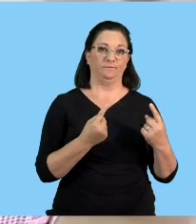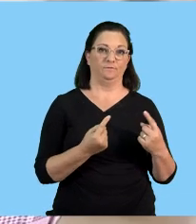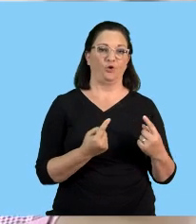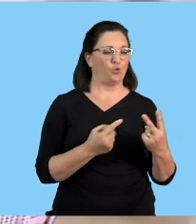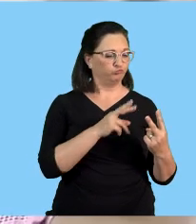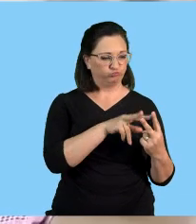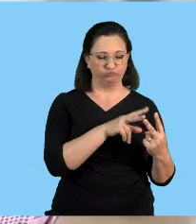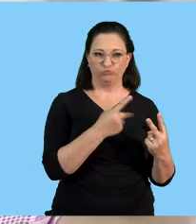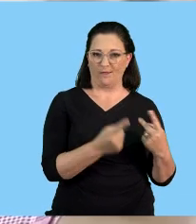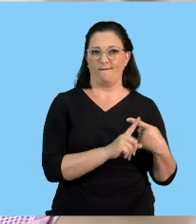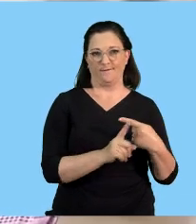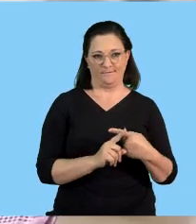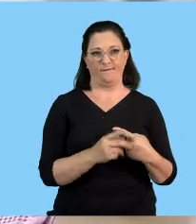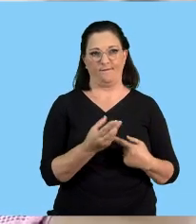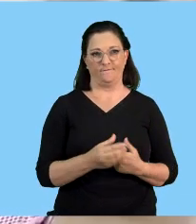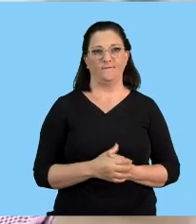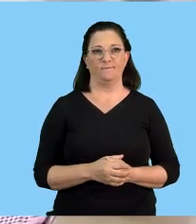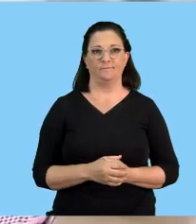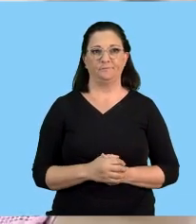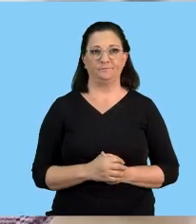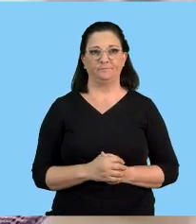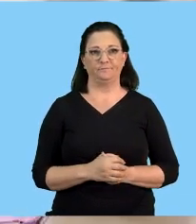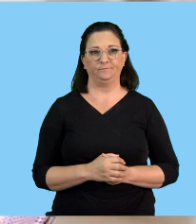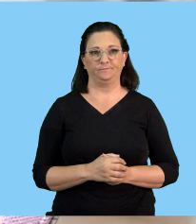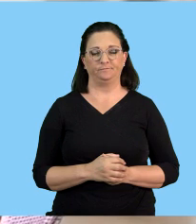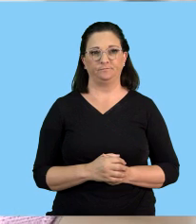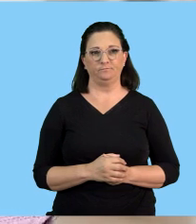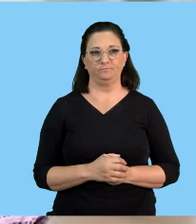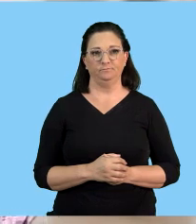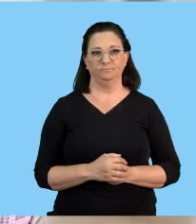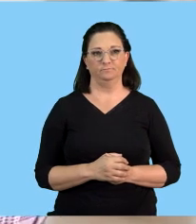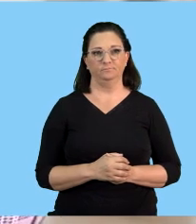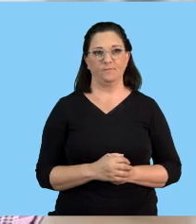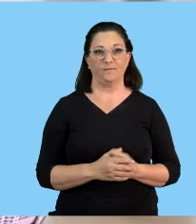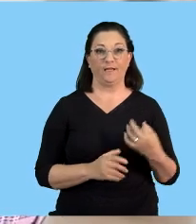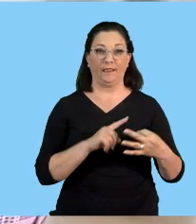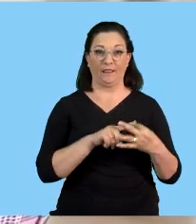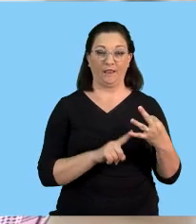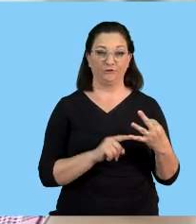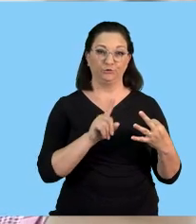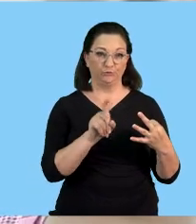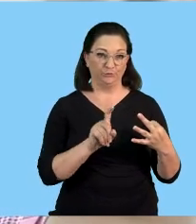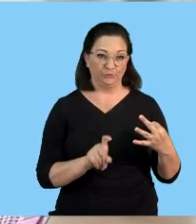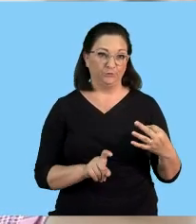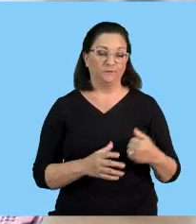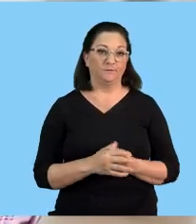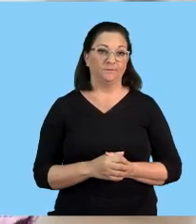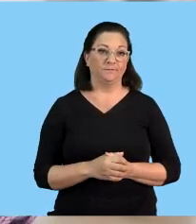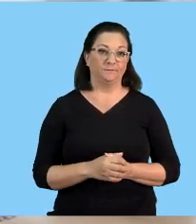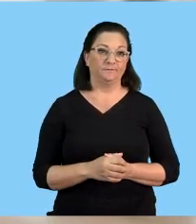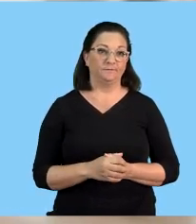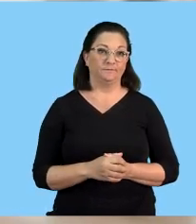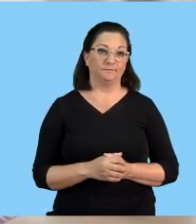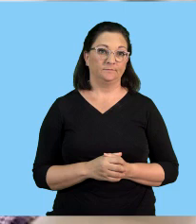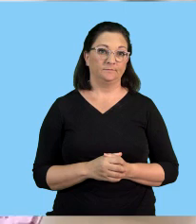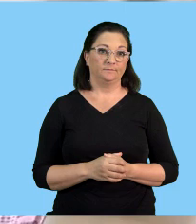business strategies that has the advantages. Right. So those are the three questions. Diversification strategy